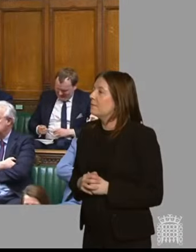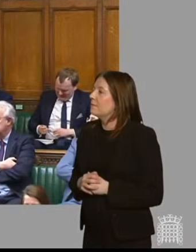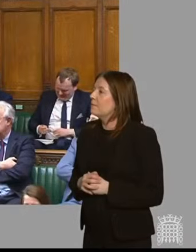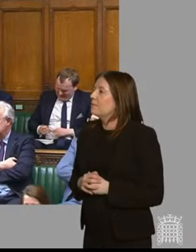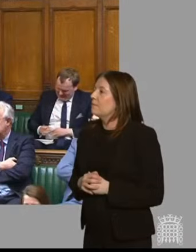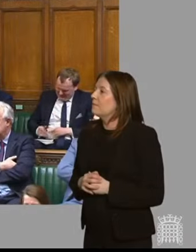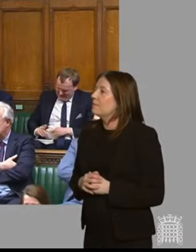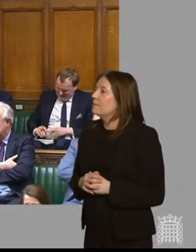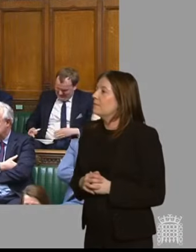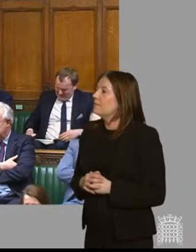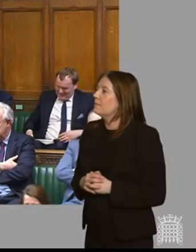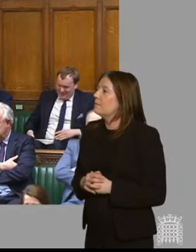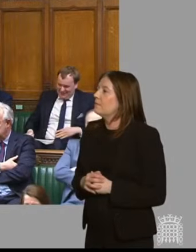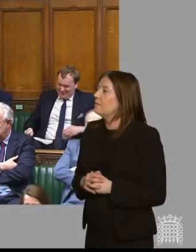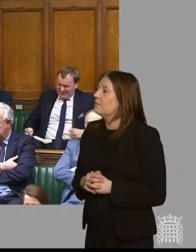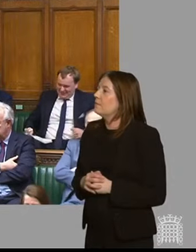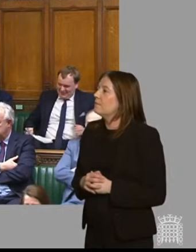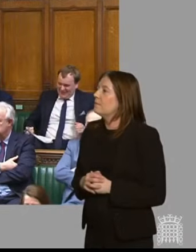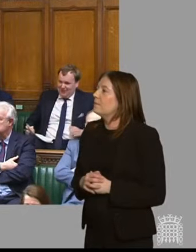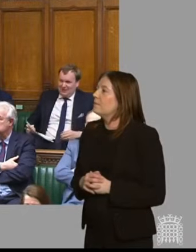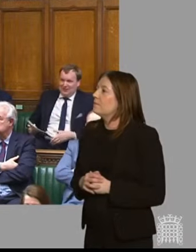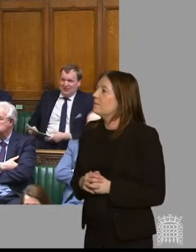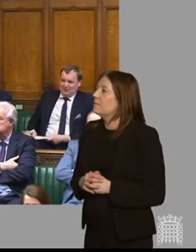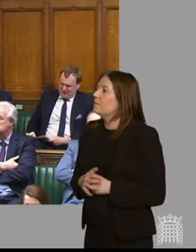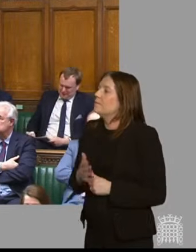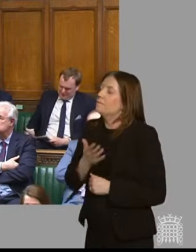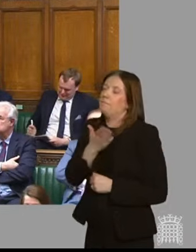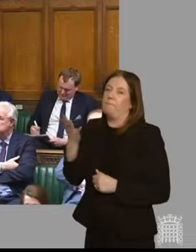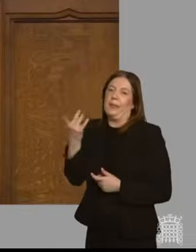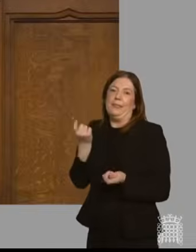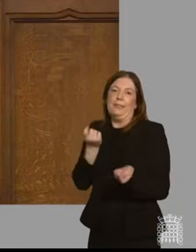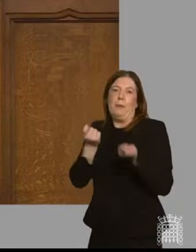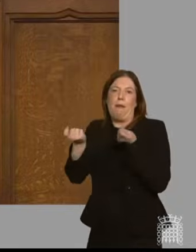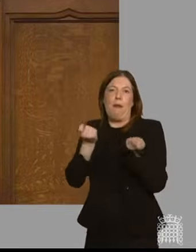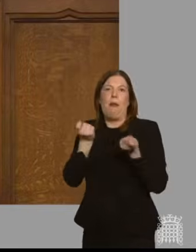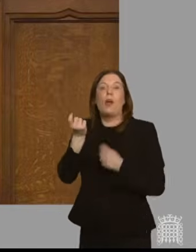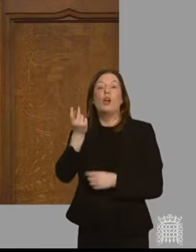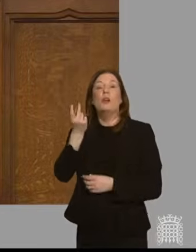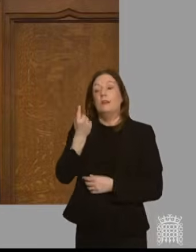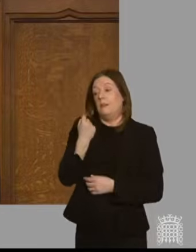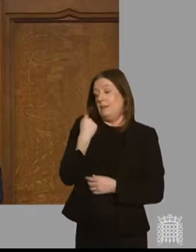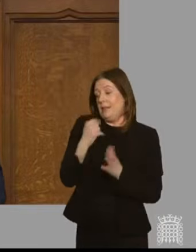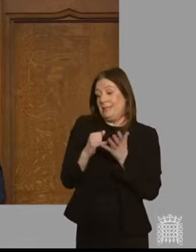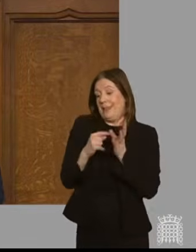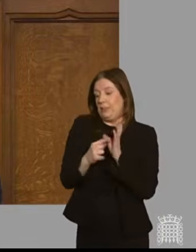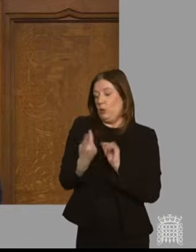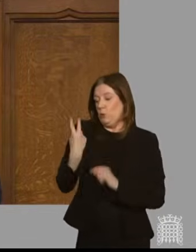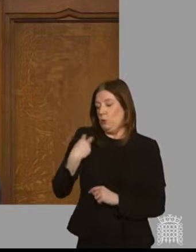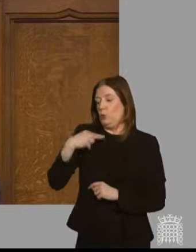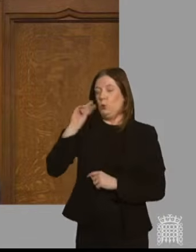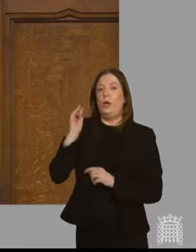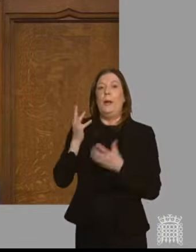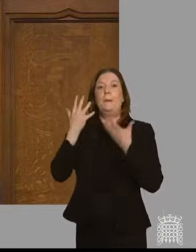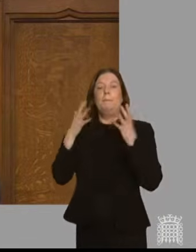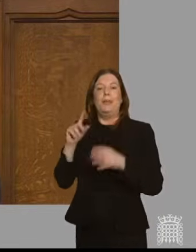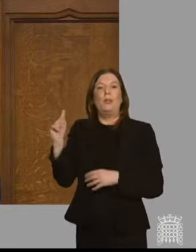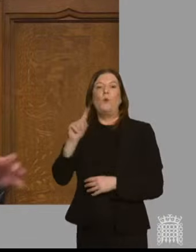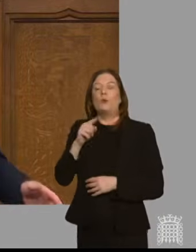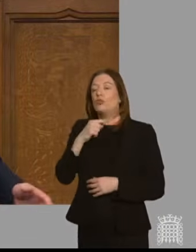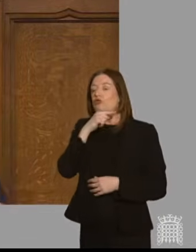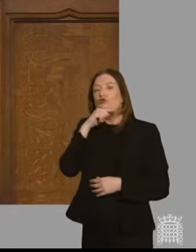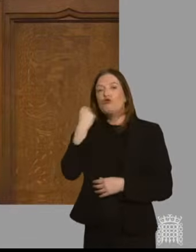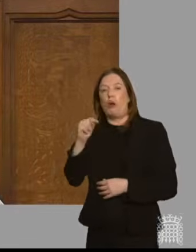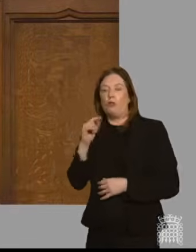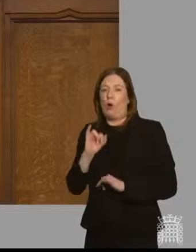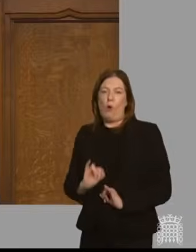Mr. Speaker, 2 years ago, last Saturday, Russian forces launched their heinous attack on Ukraine. The